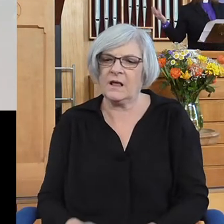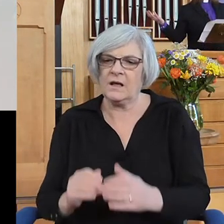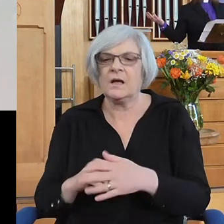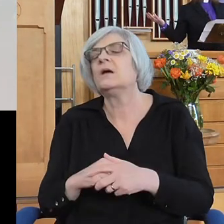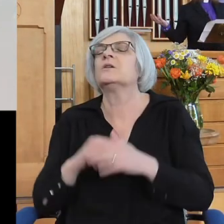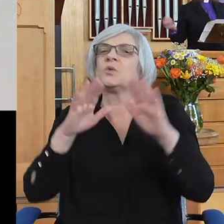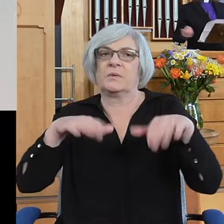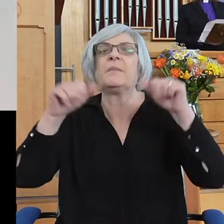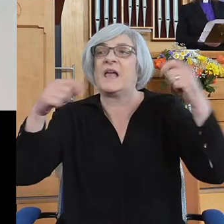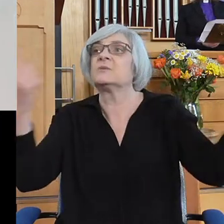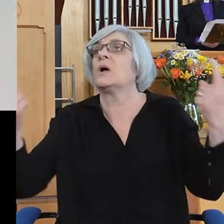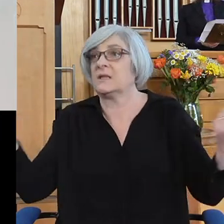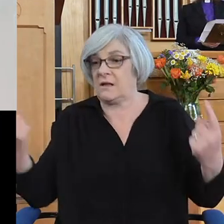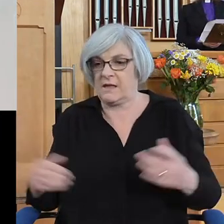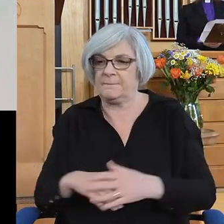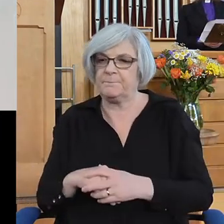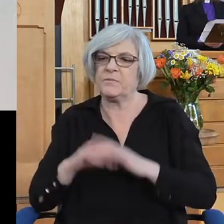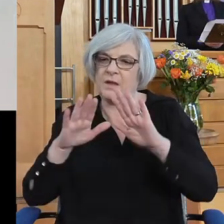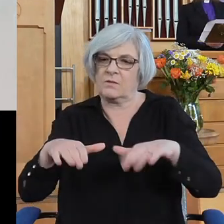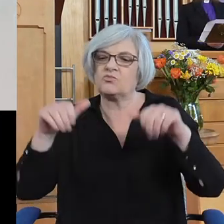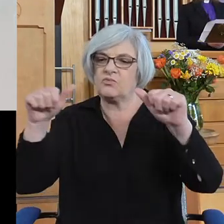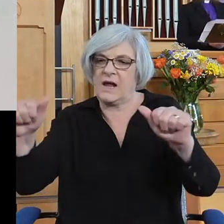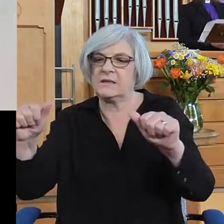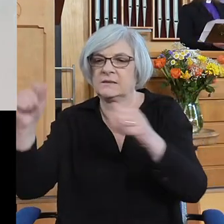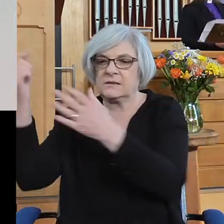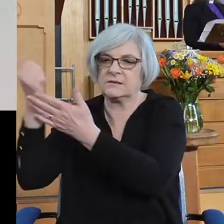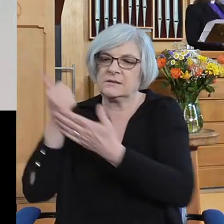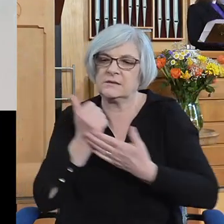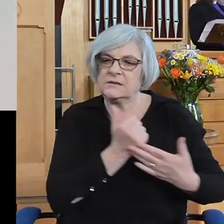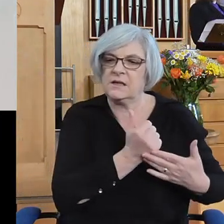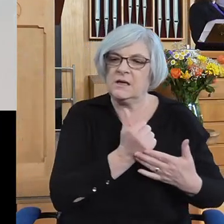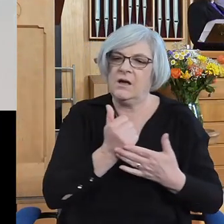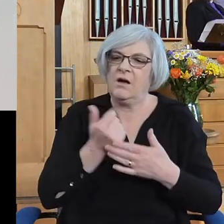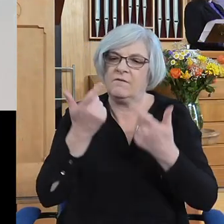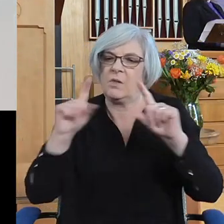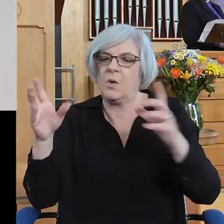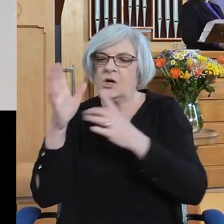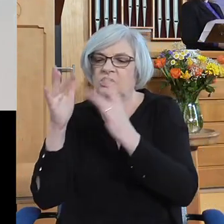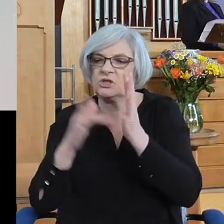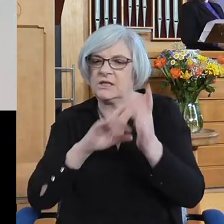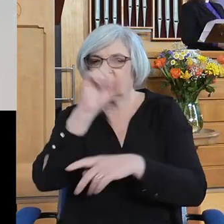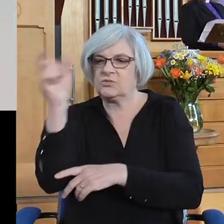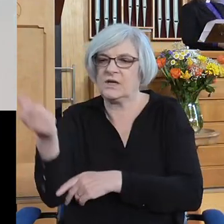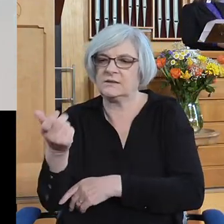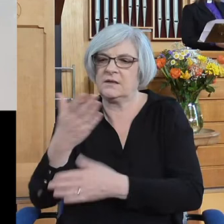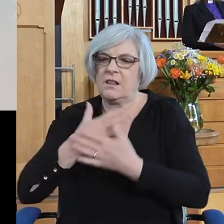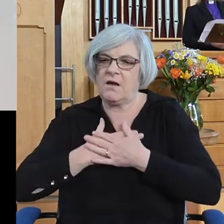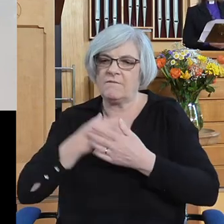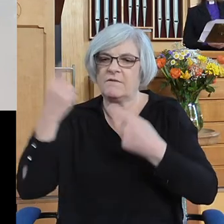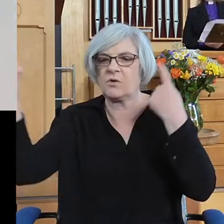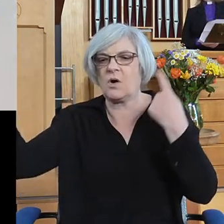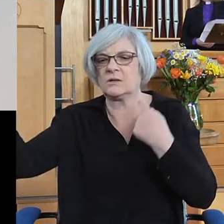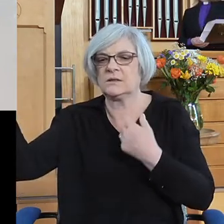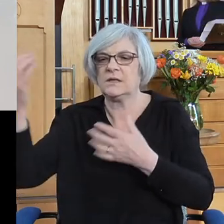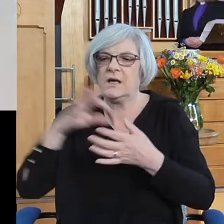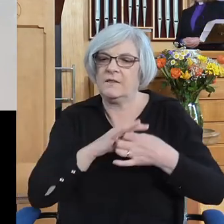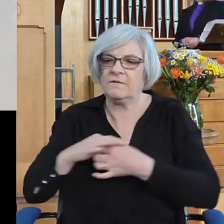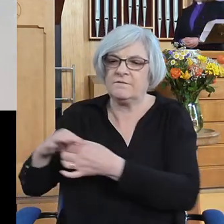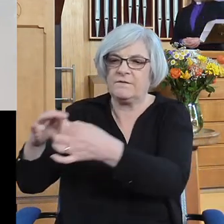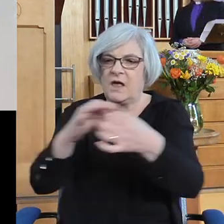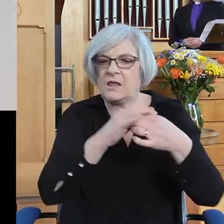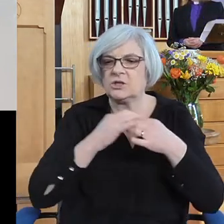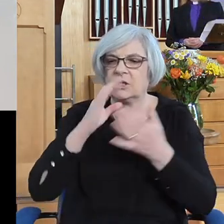So we bless one another. May the grace of our Lord Jesus Christ, the love of God, and the fellowship of the